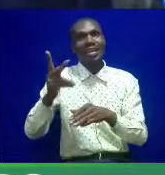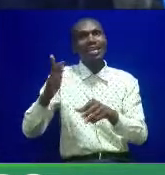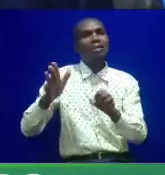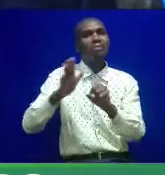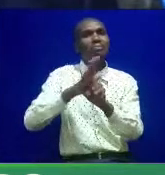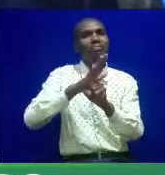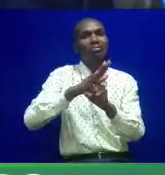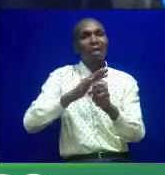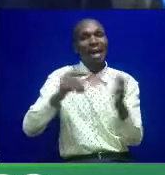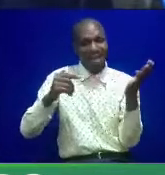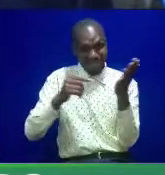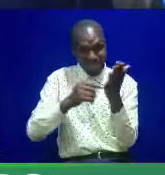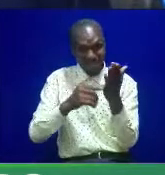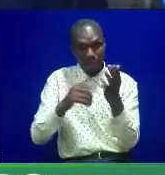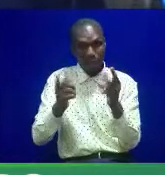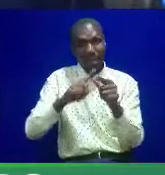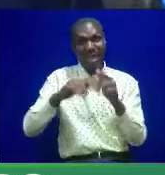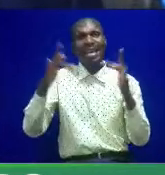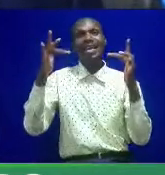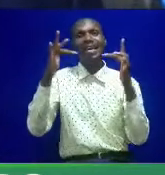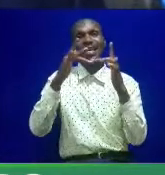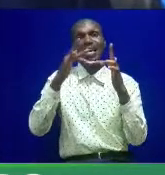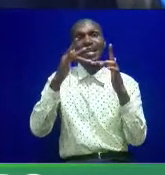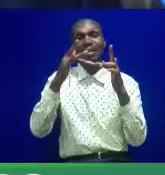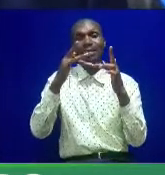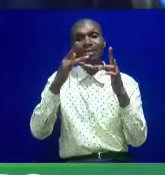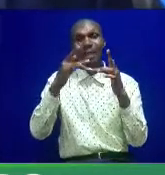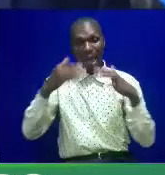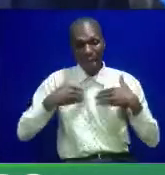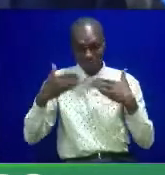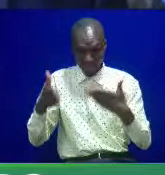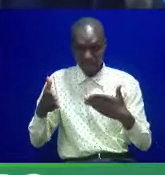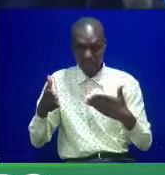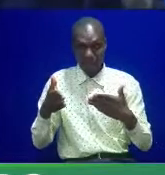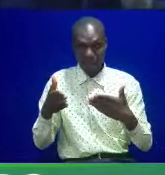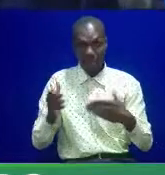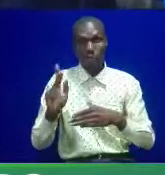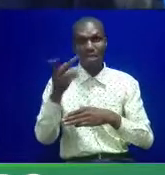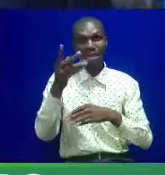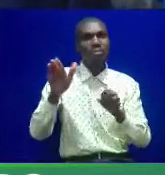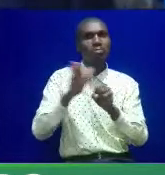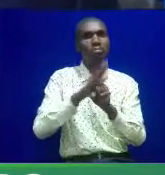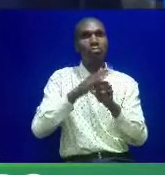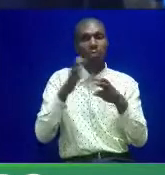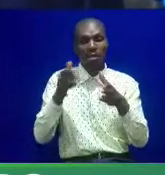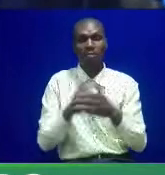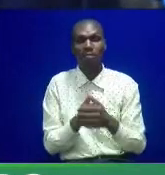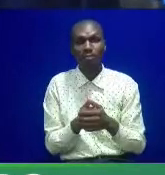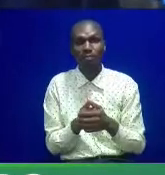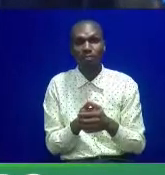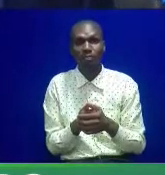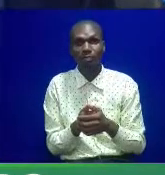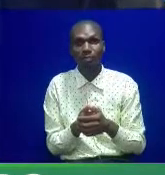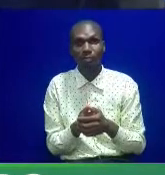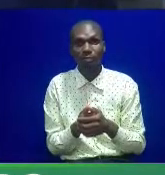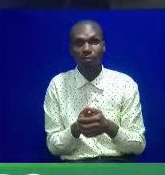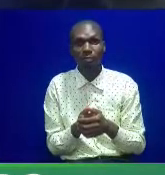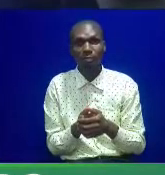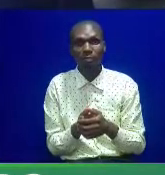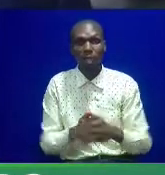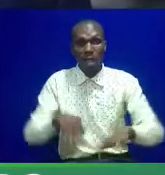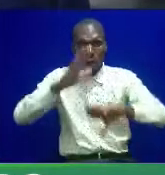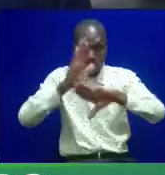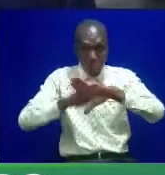achire digital na internet yabere accessible asaba Kenya bonsi Kenya ngima ekenege